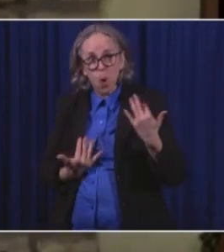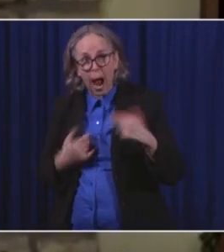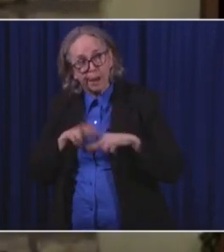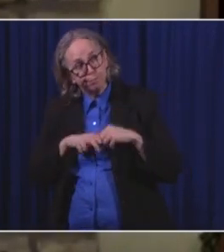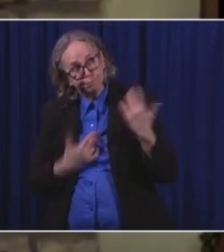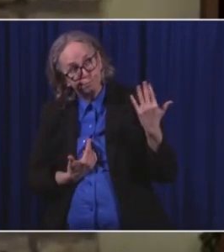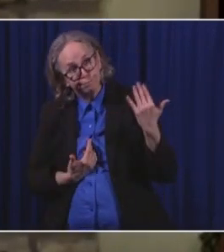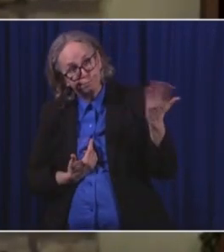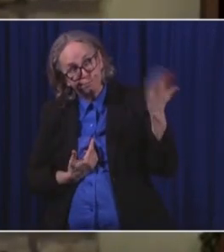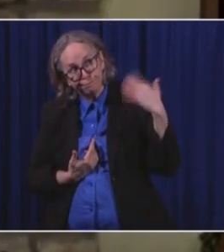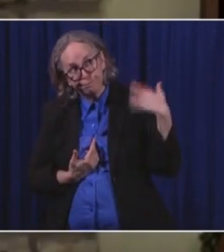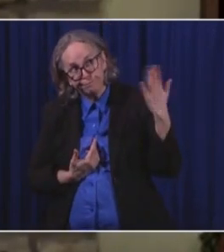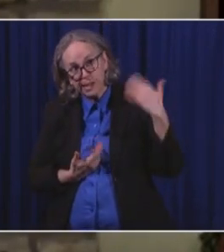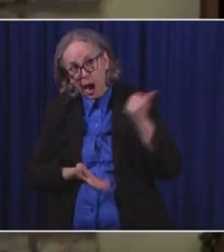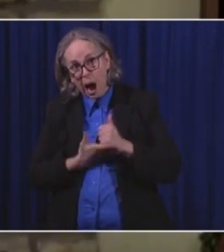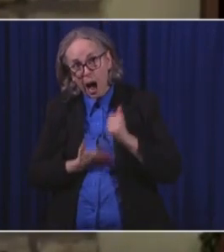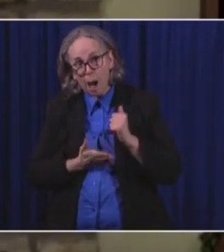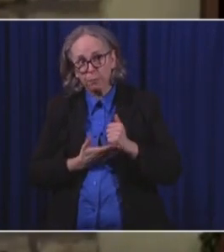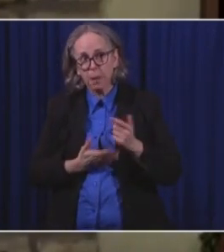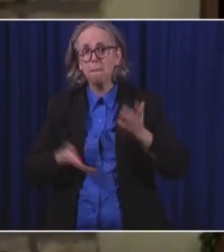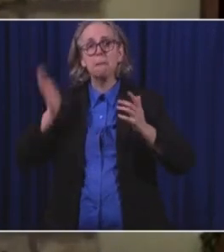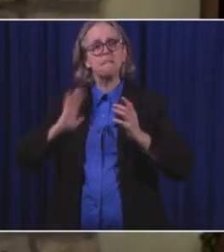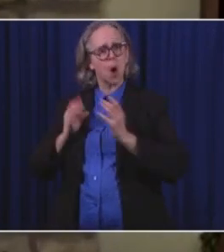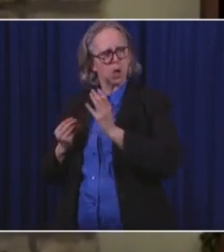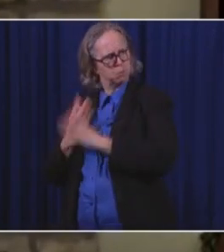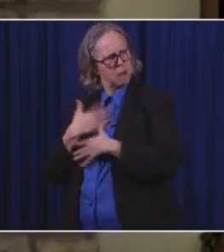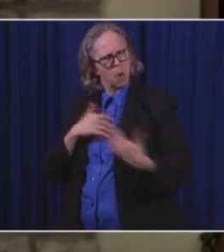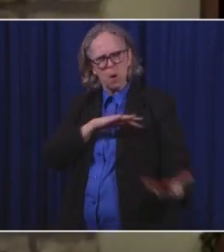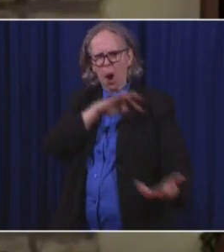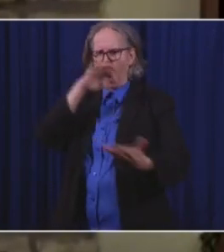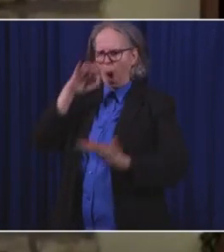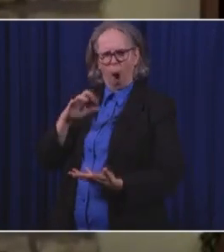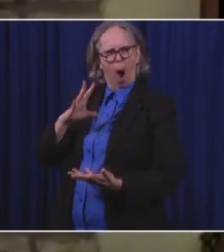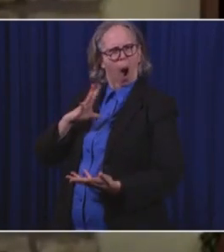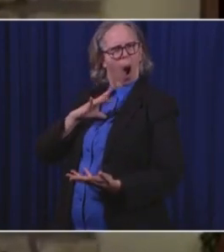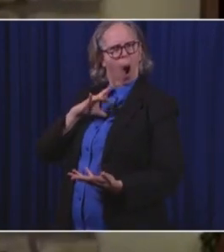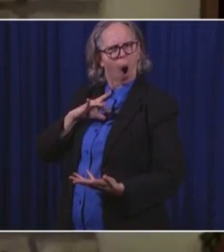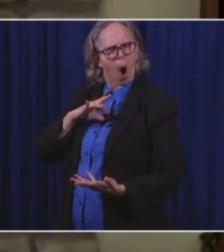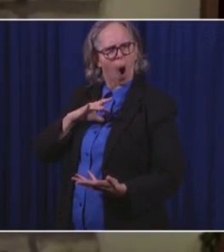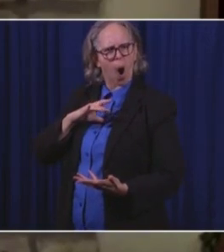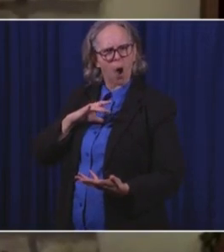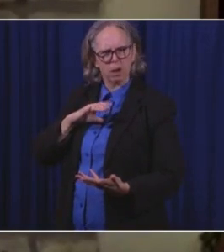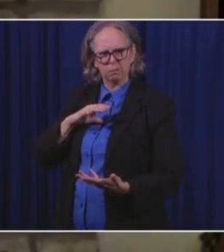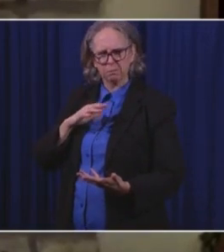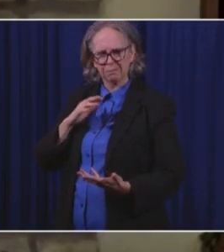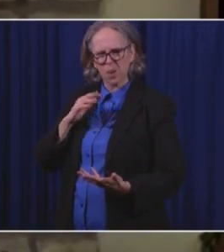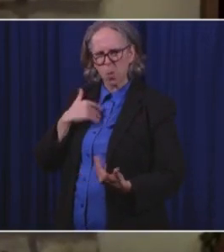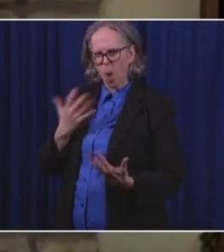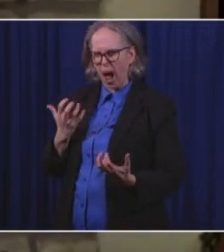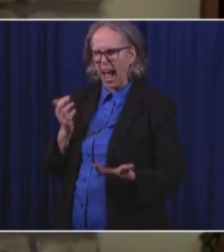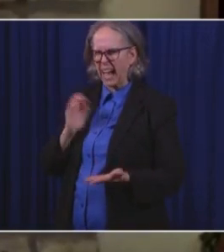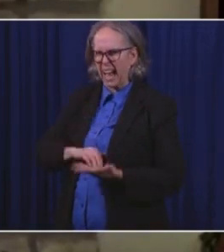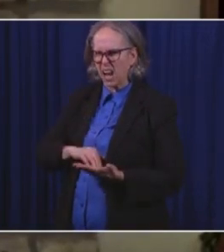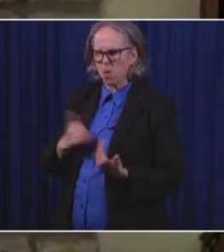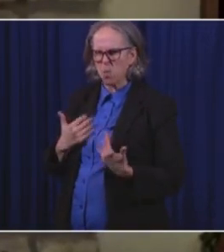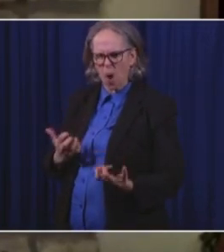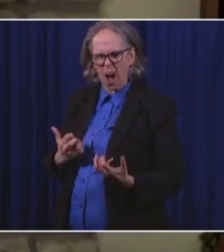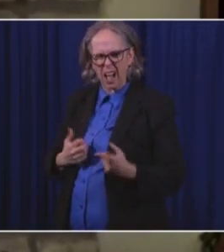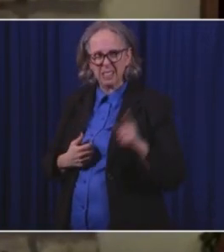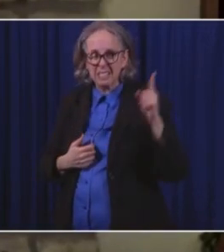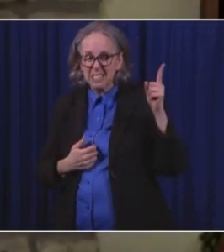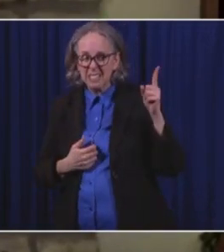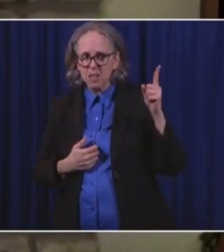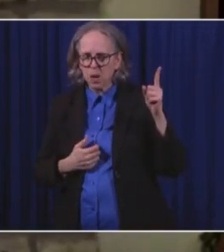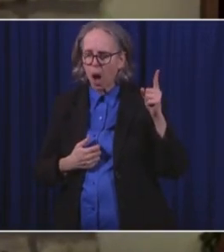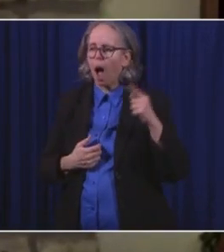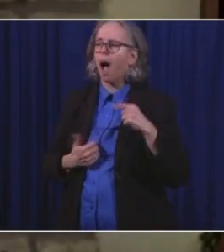Federal government came through very, very effectively, and we hope that they will do this again. I hope they understand the gravity of the